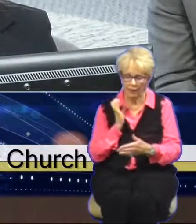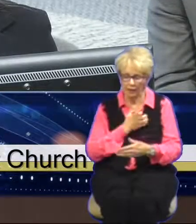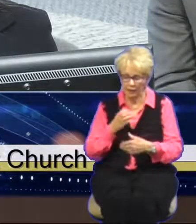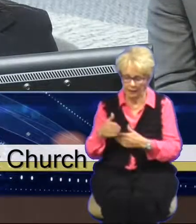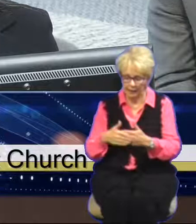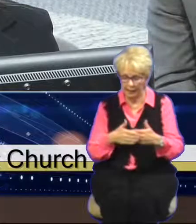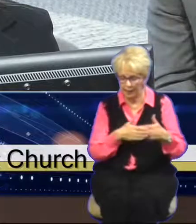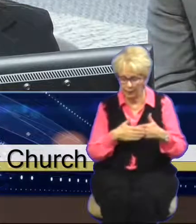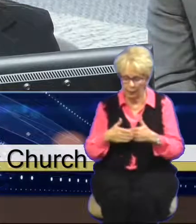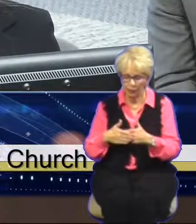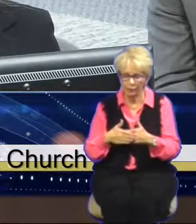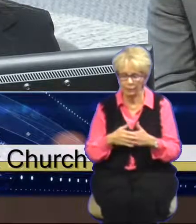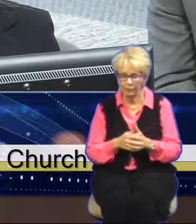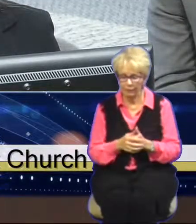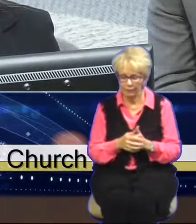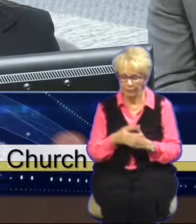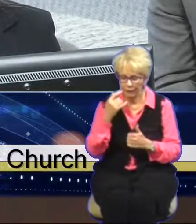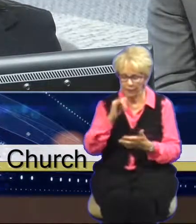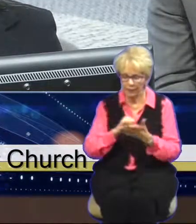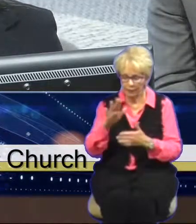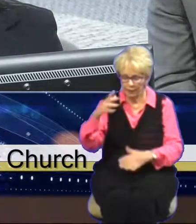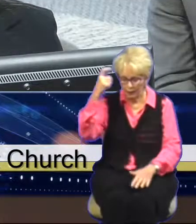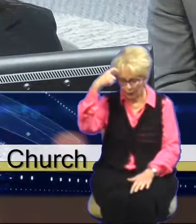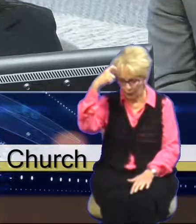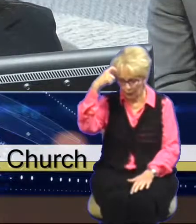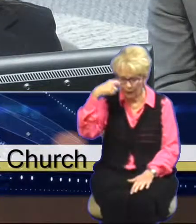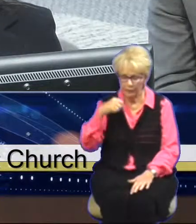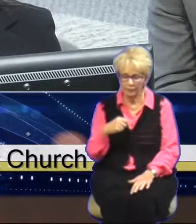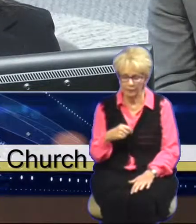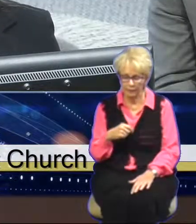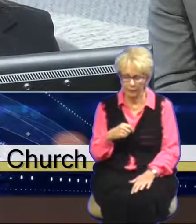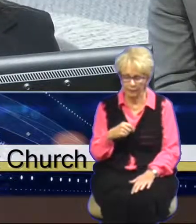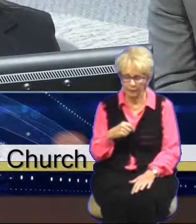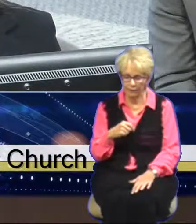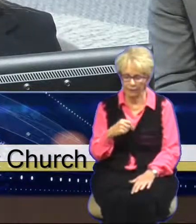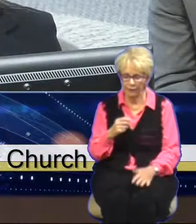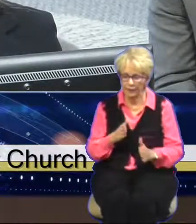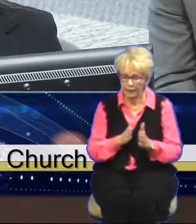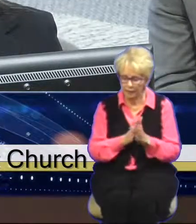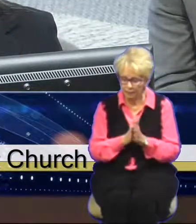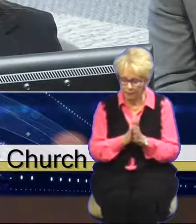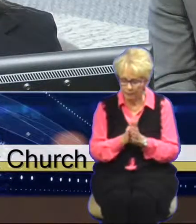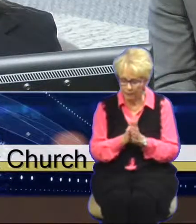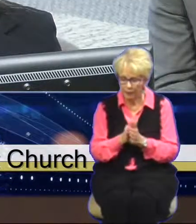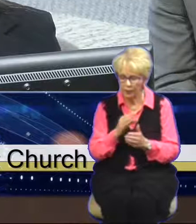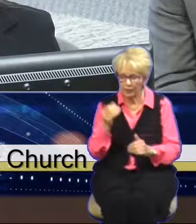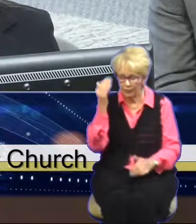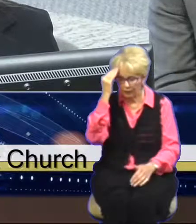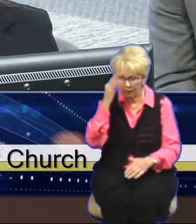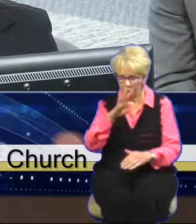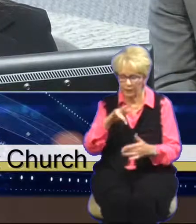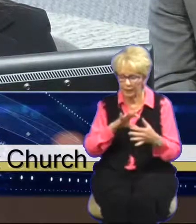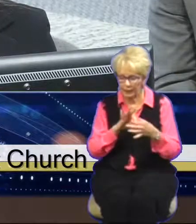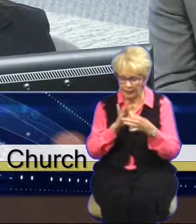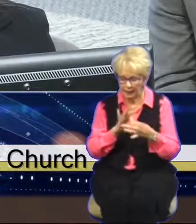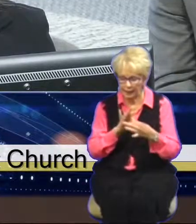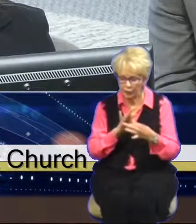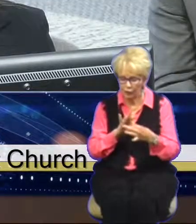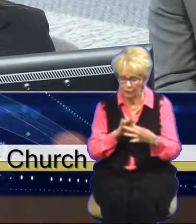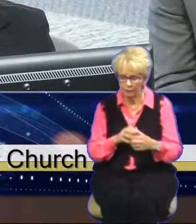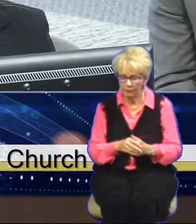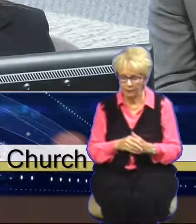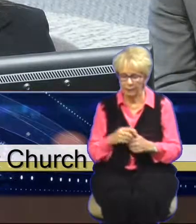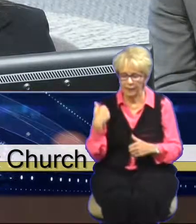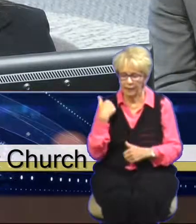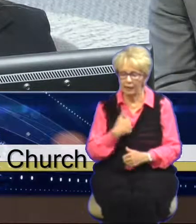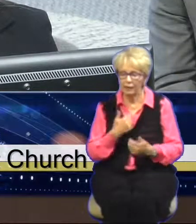neighbors, for their wisdom, compassion, knowledge, and connections,